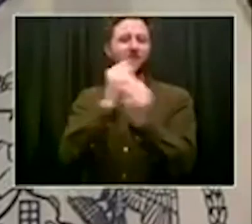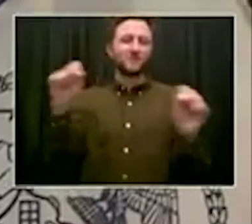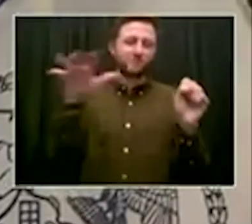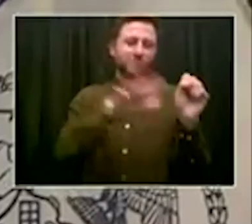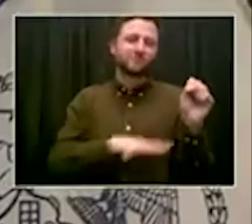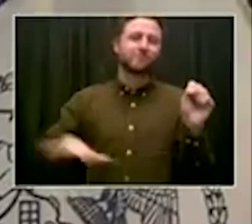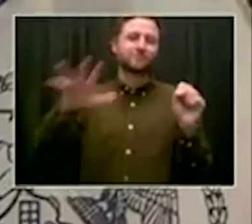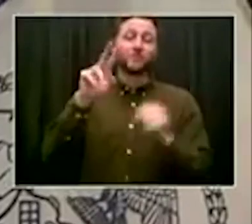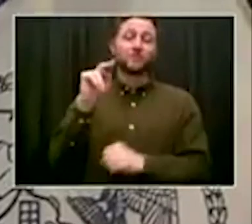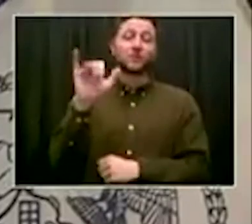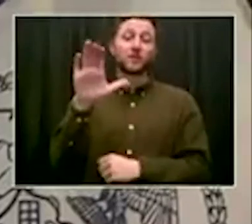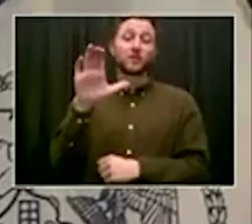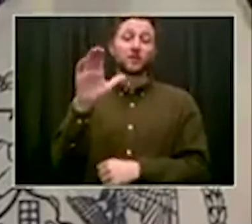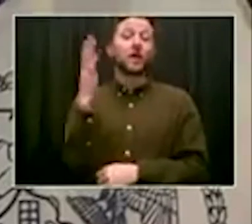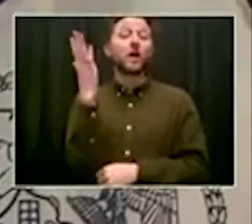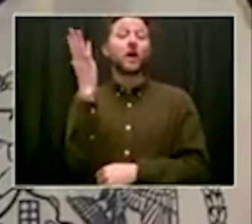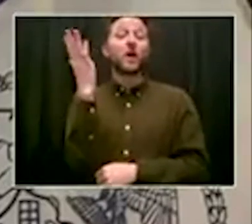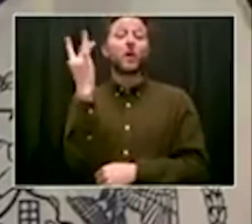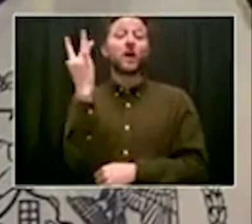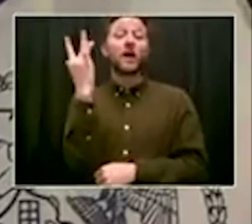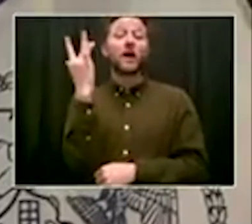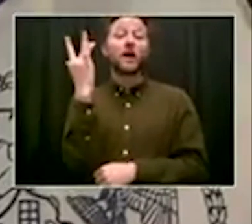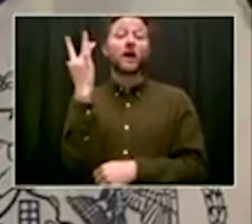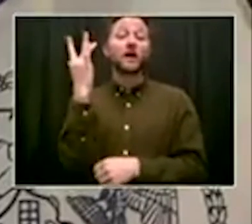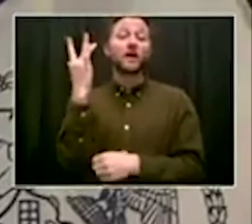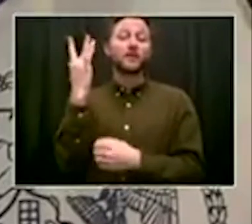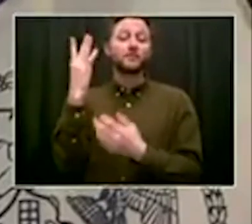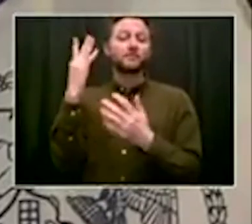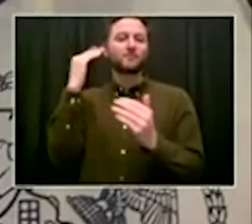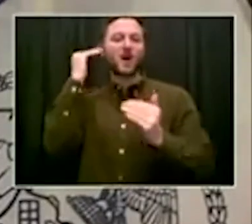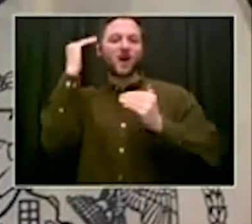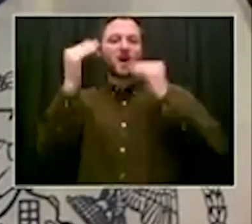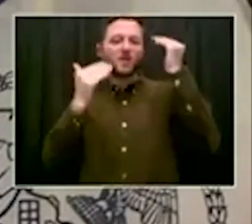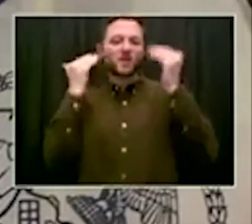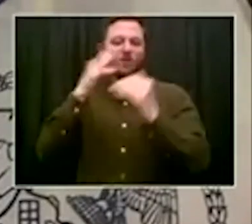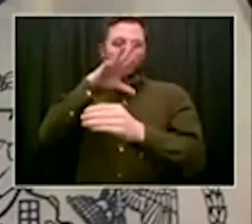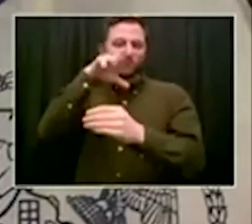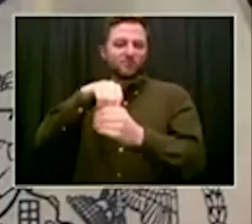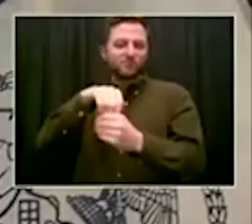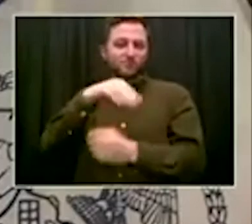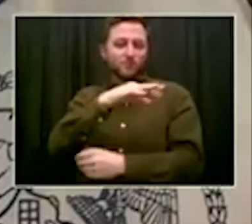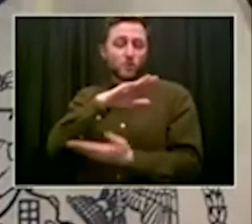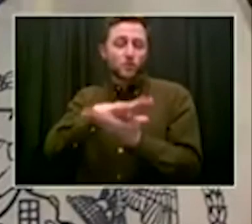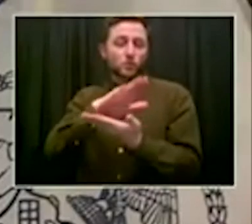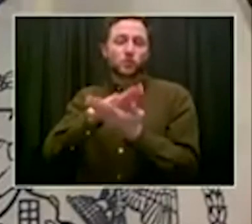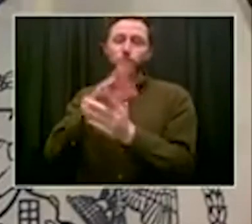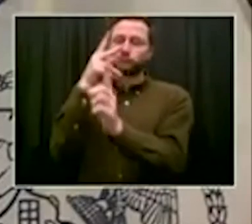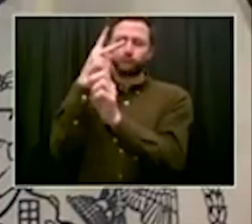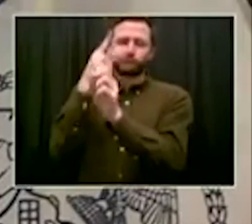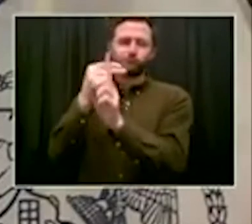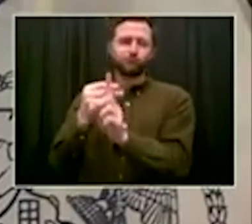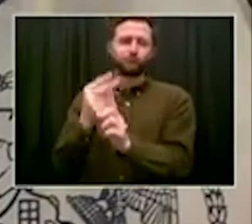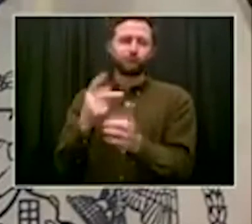Why? Because it started with making sure every single adult in our schools, everyone, was